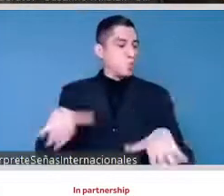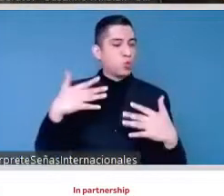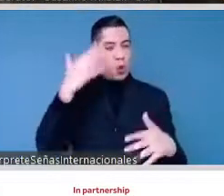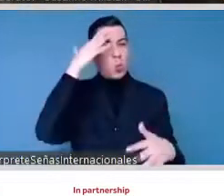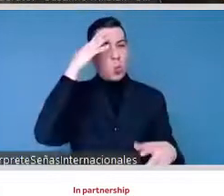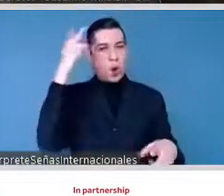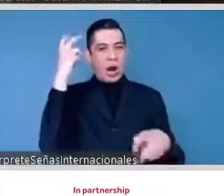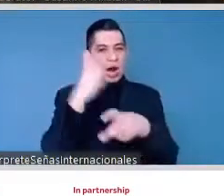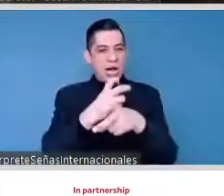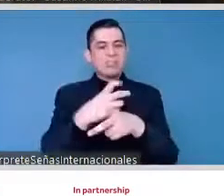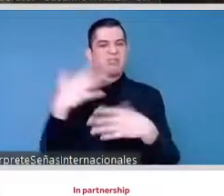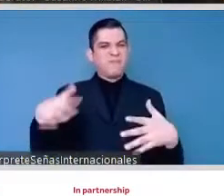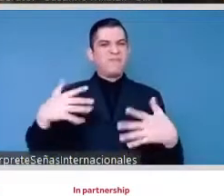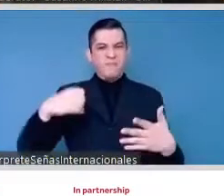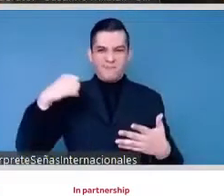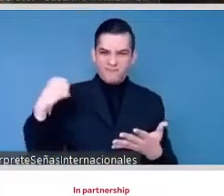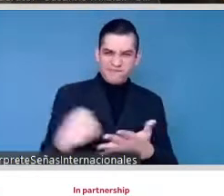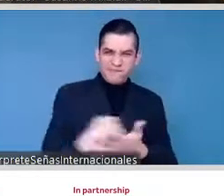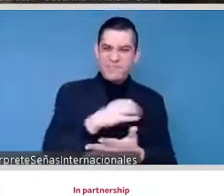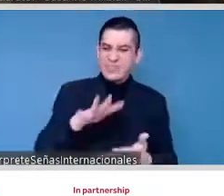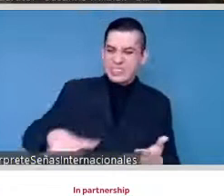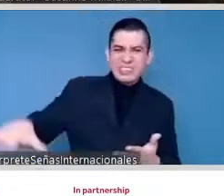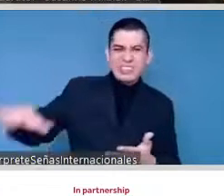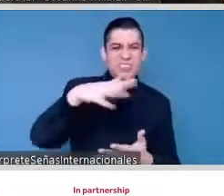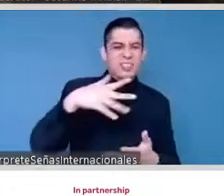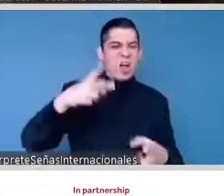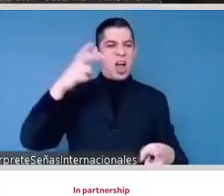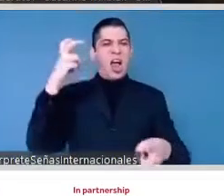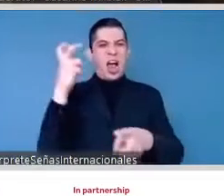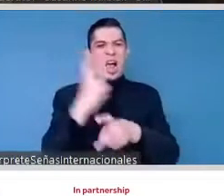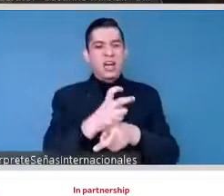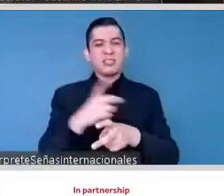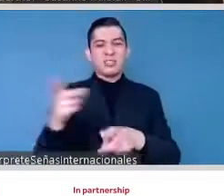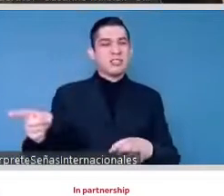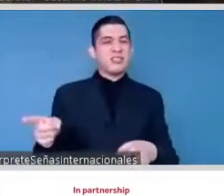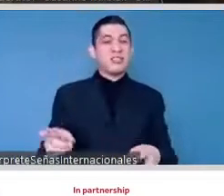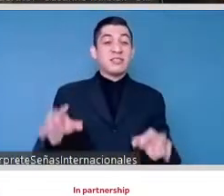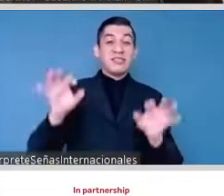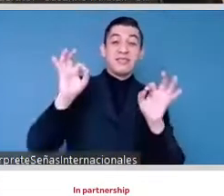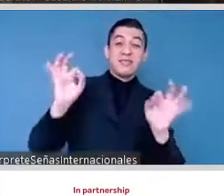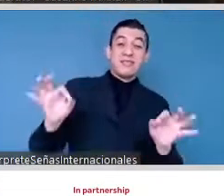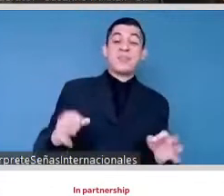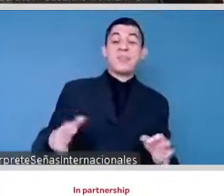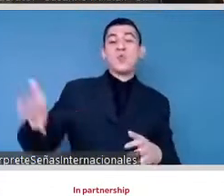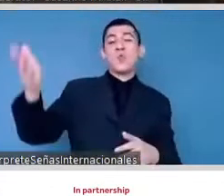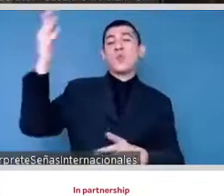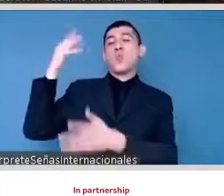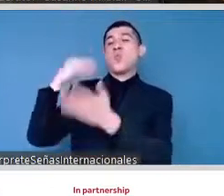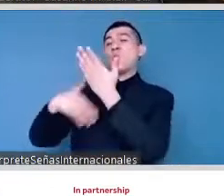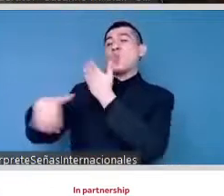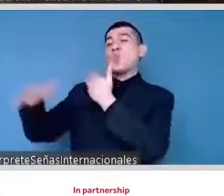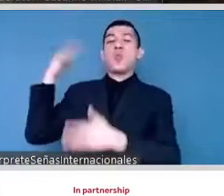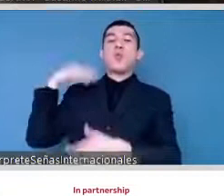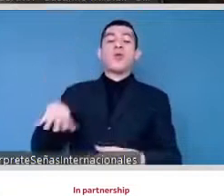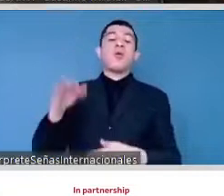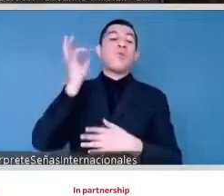domestic laws are outdated, discriminatory against girls and women, and they are not harmonized with international instruments. The Legislative